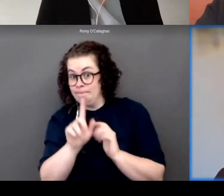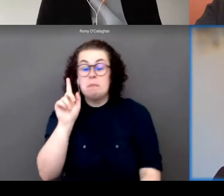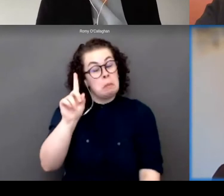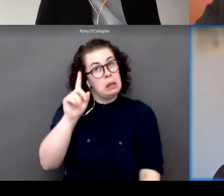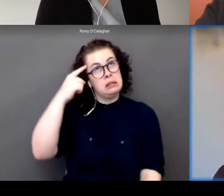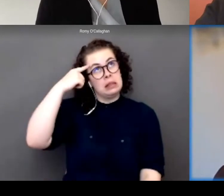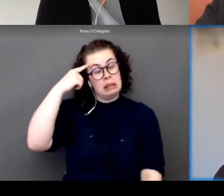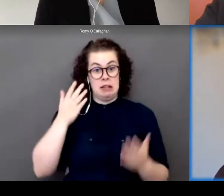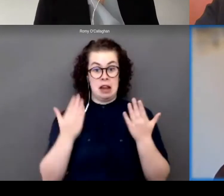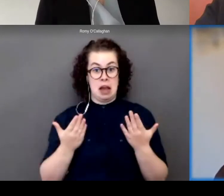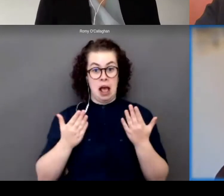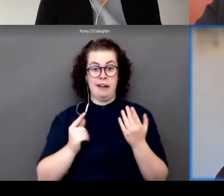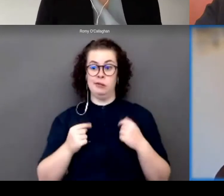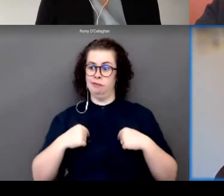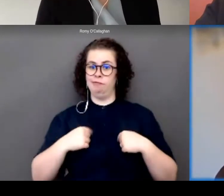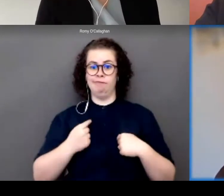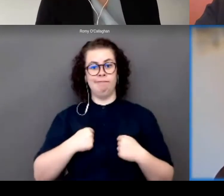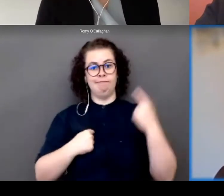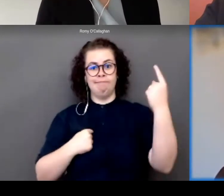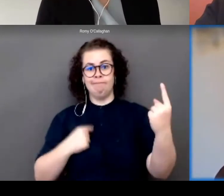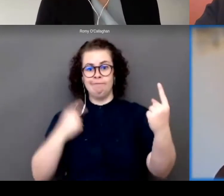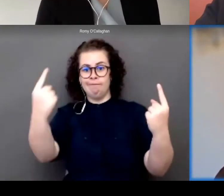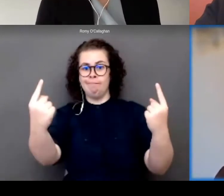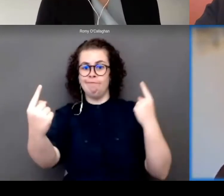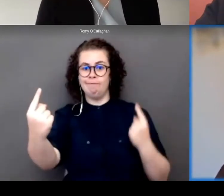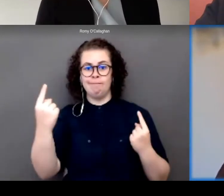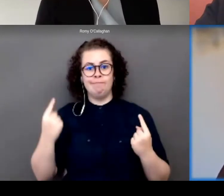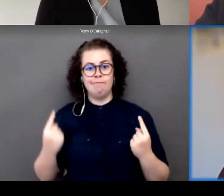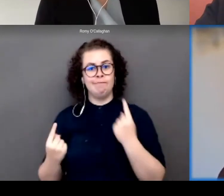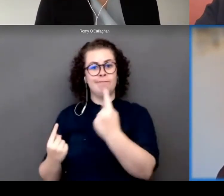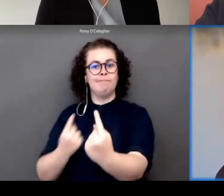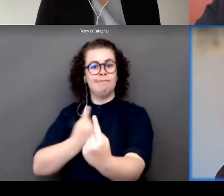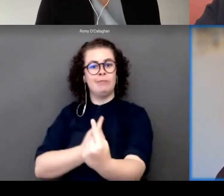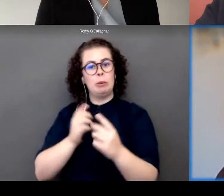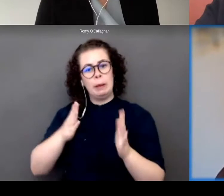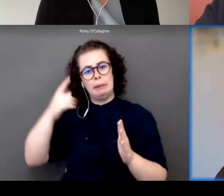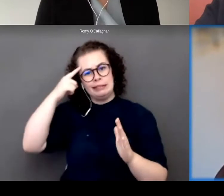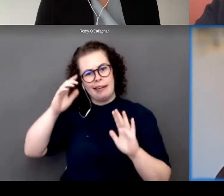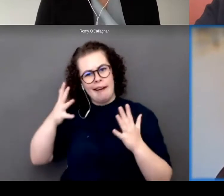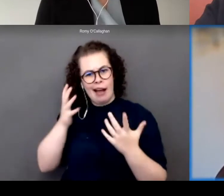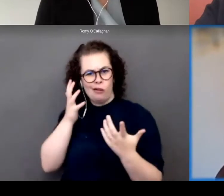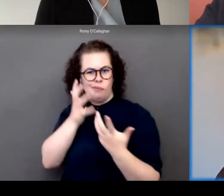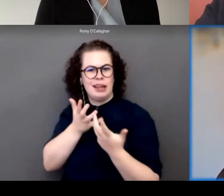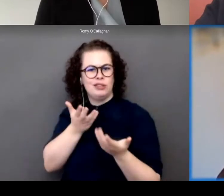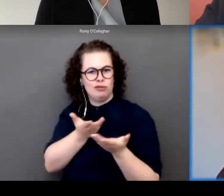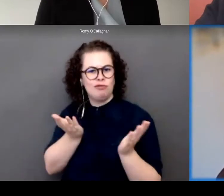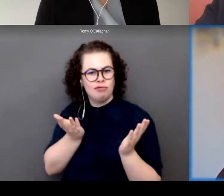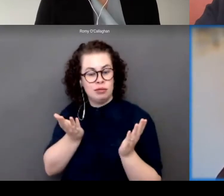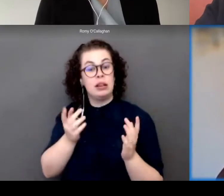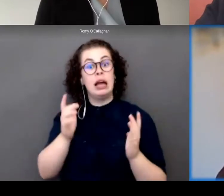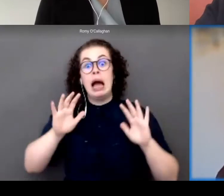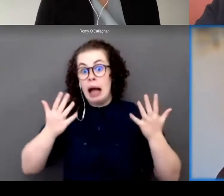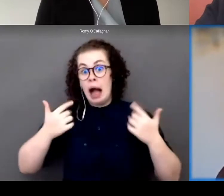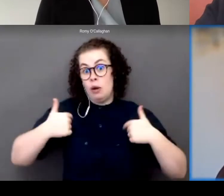now, in these days, the alternative model represented, for example, by the Cultural Summer of